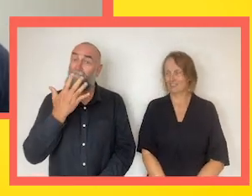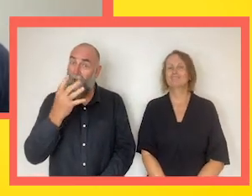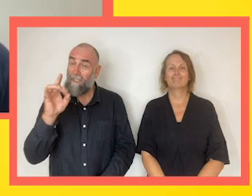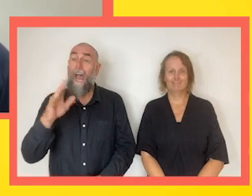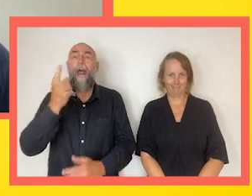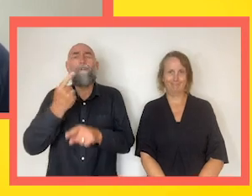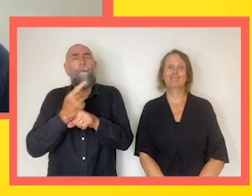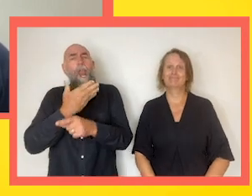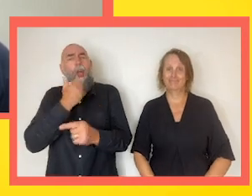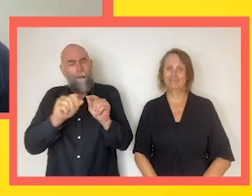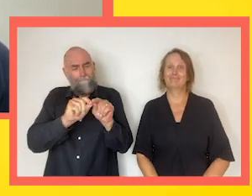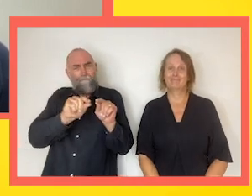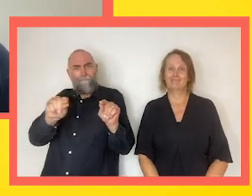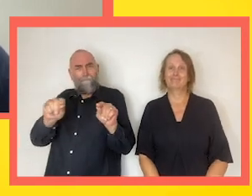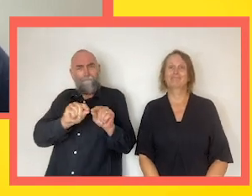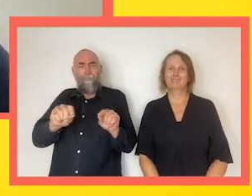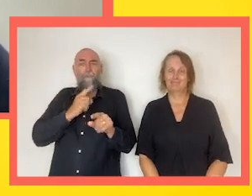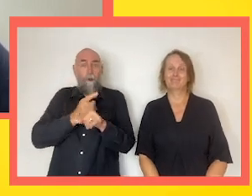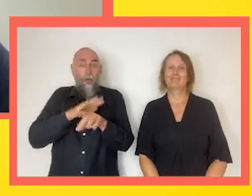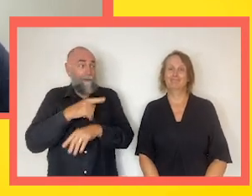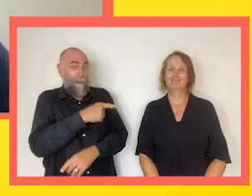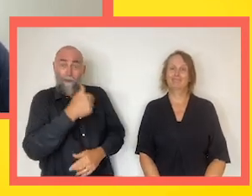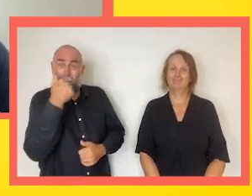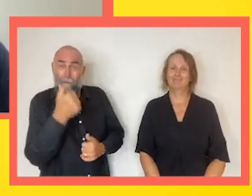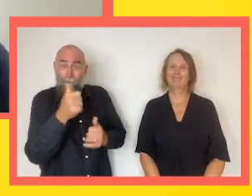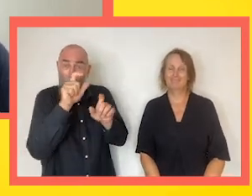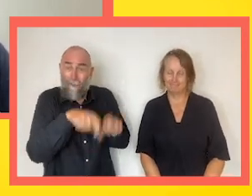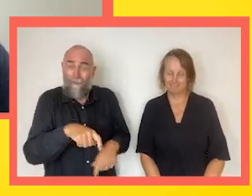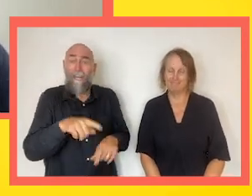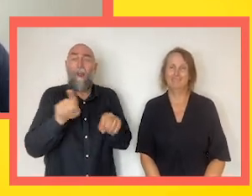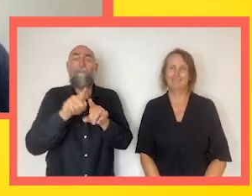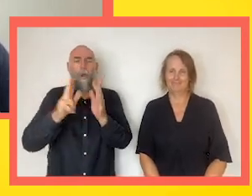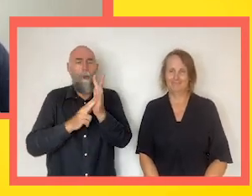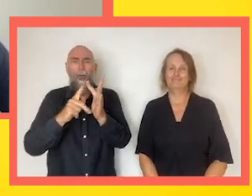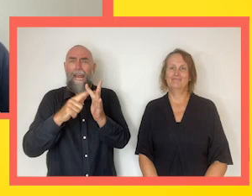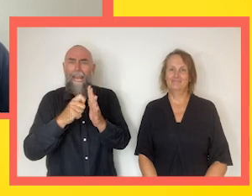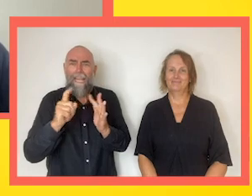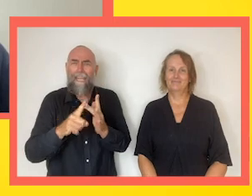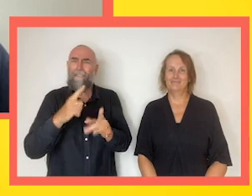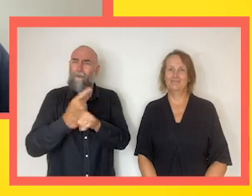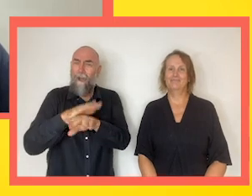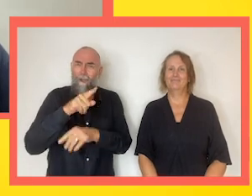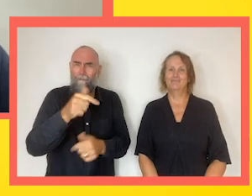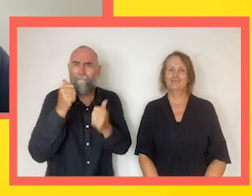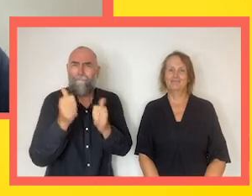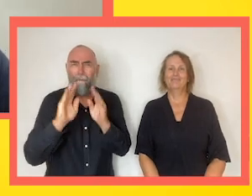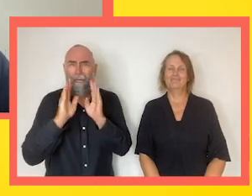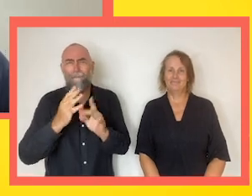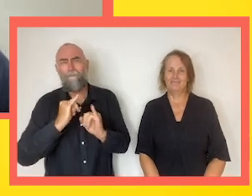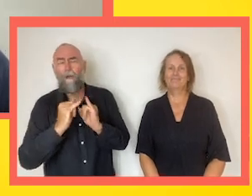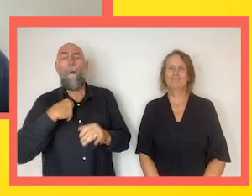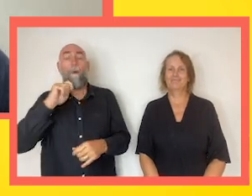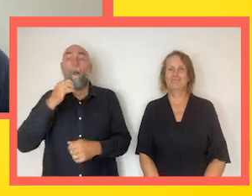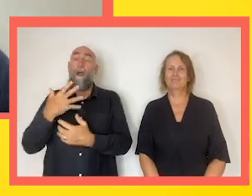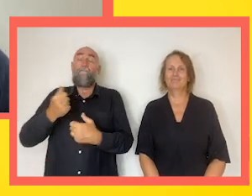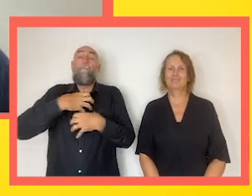comment to say how great Riley Bat is, or to comment on how amazing Nikki and Jed are. And we'll be back with more interviews